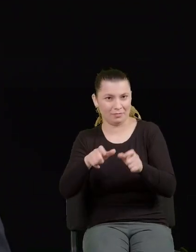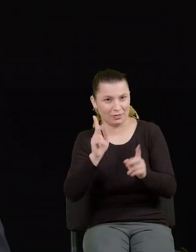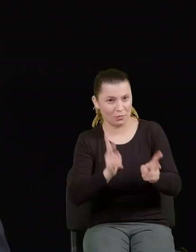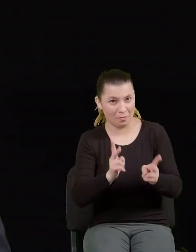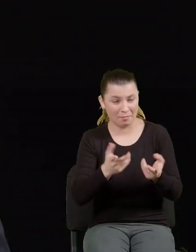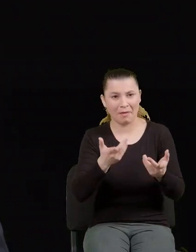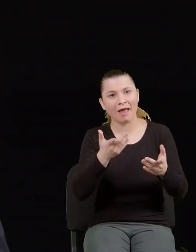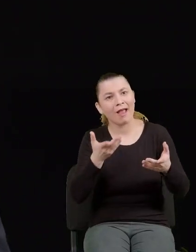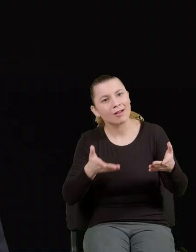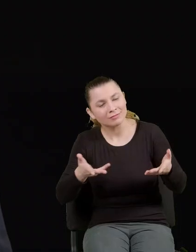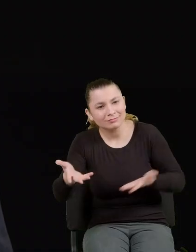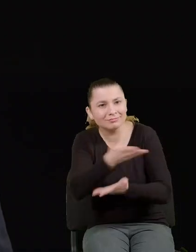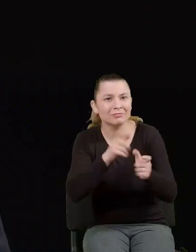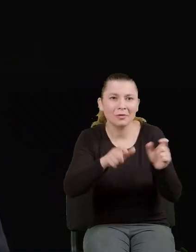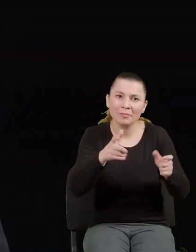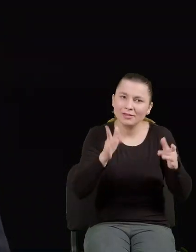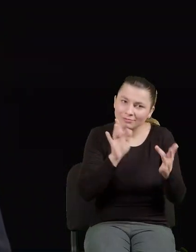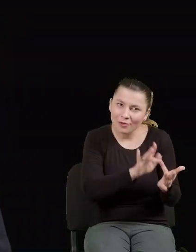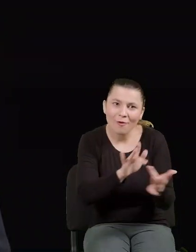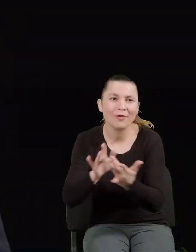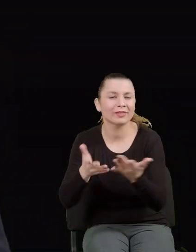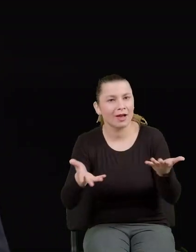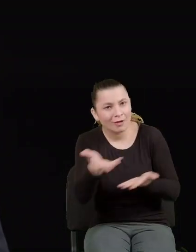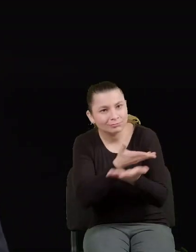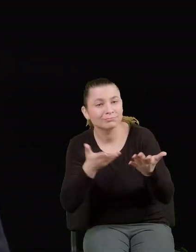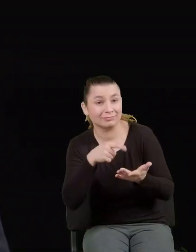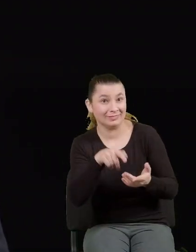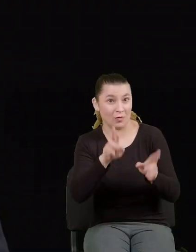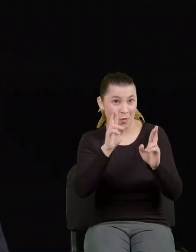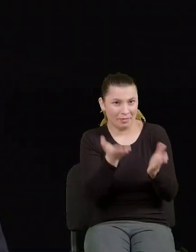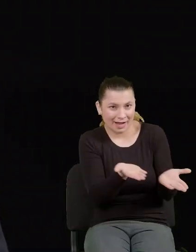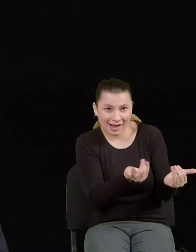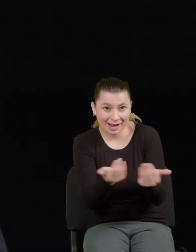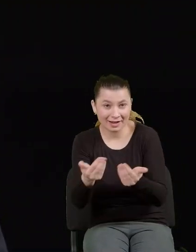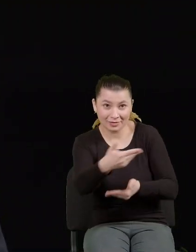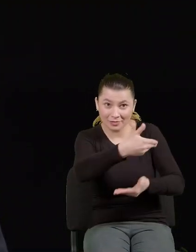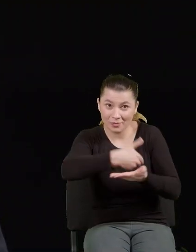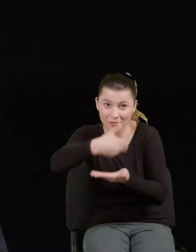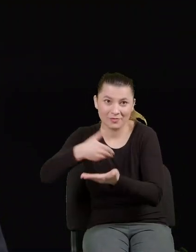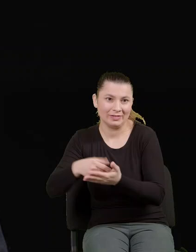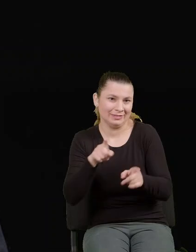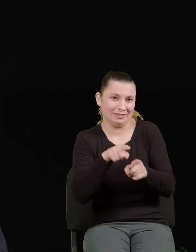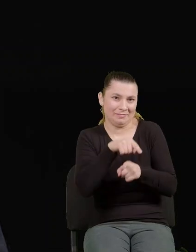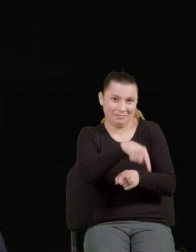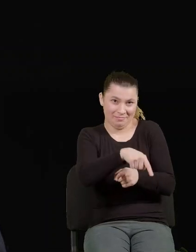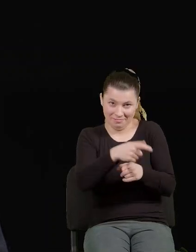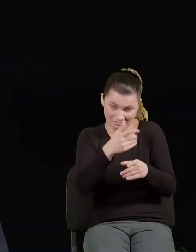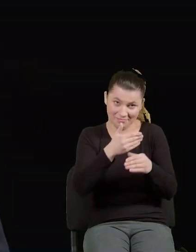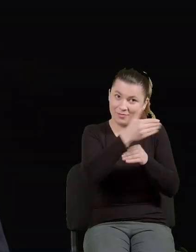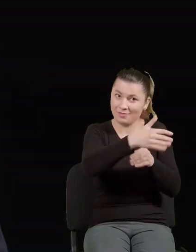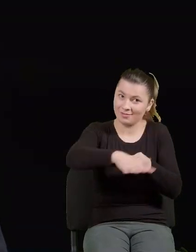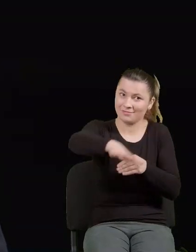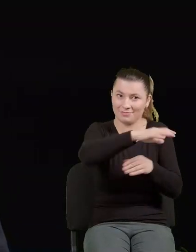through NGOs, for example, who have a particular voice in relation to the